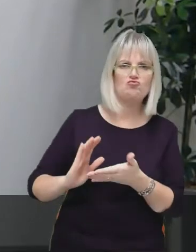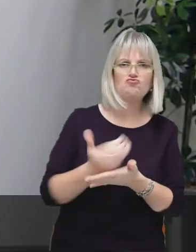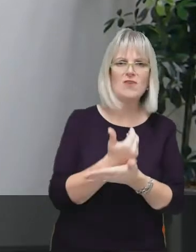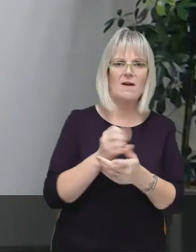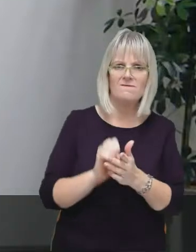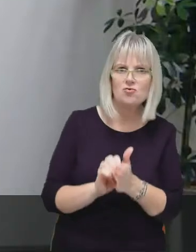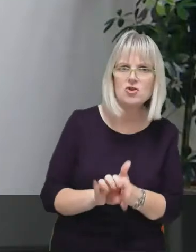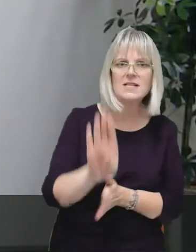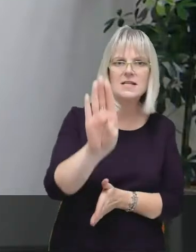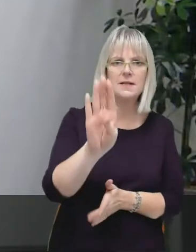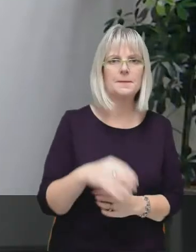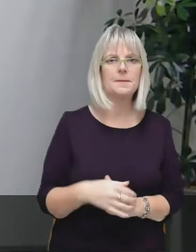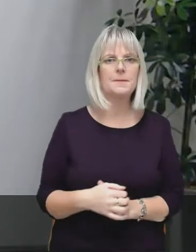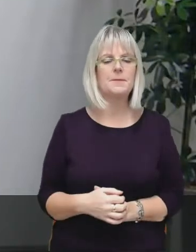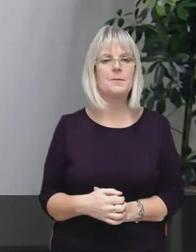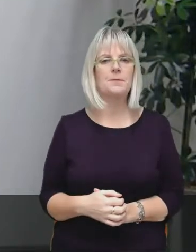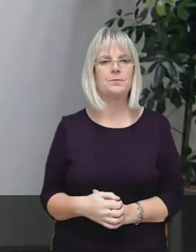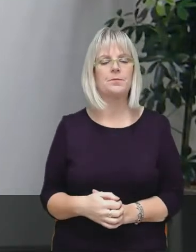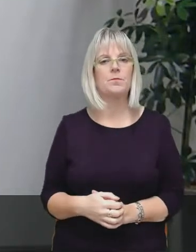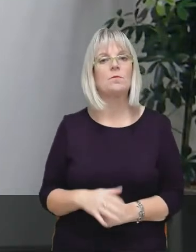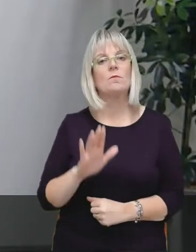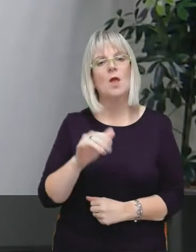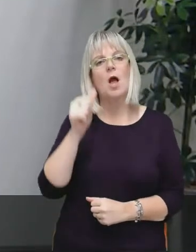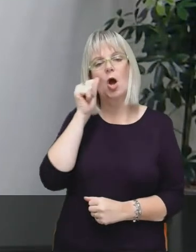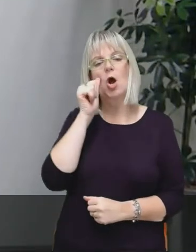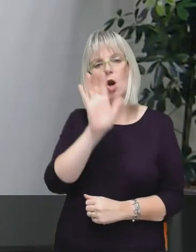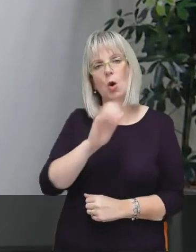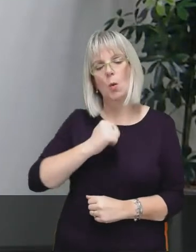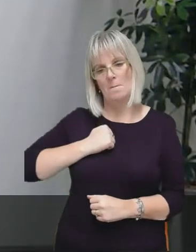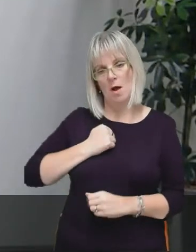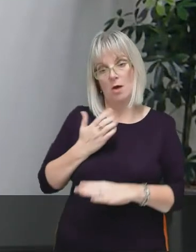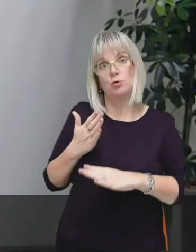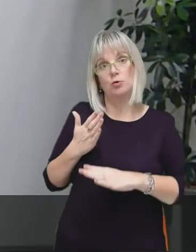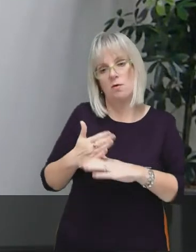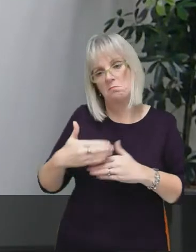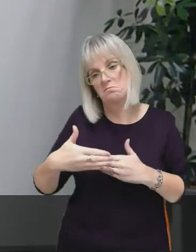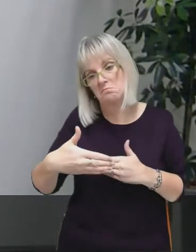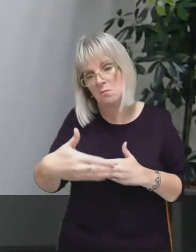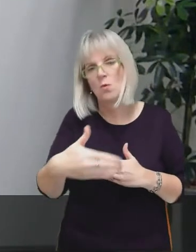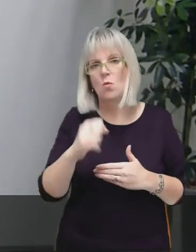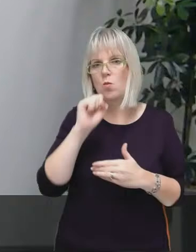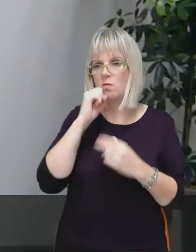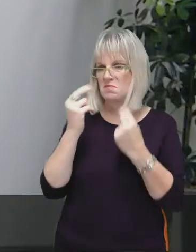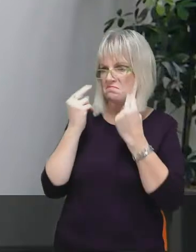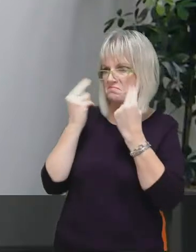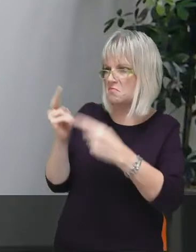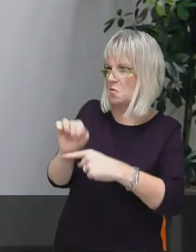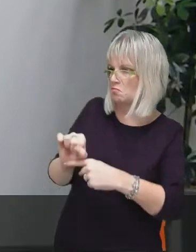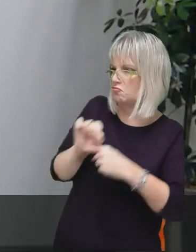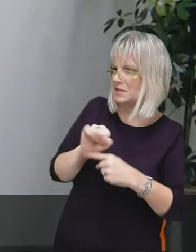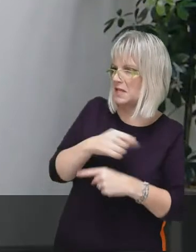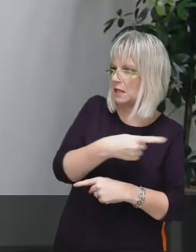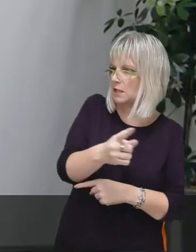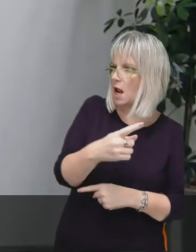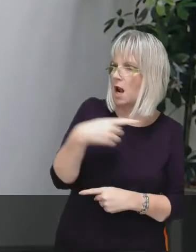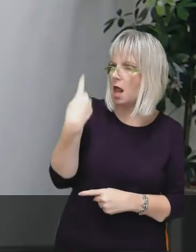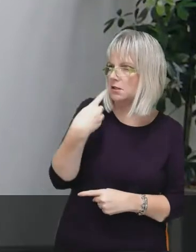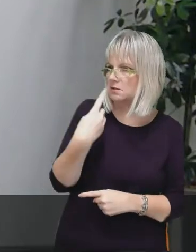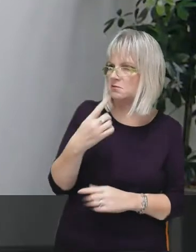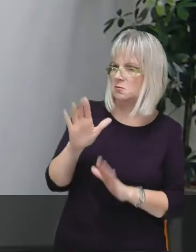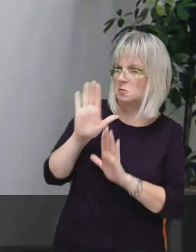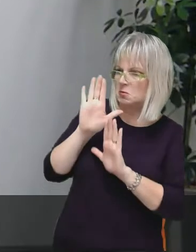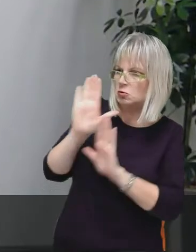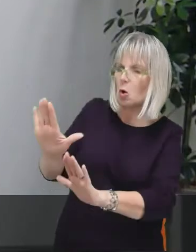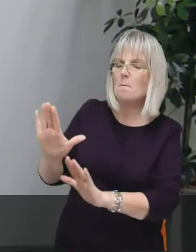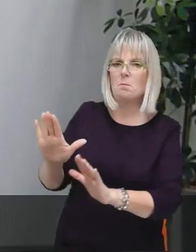coming months will be standing up for Londoners against yet more austerity. Shamefully, the government